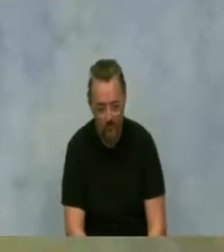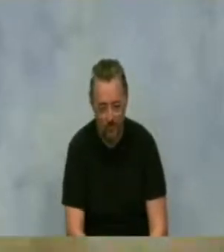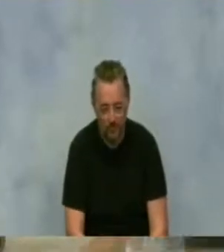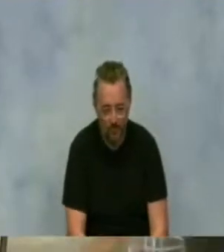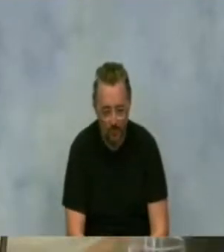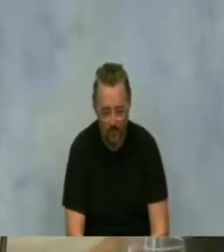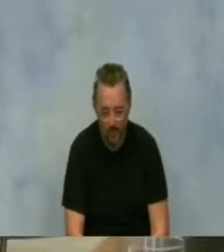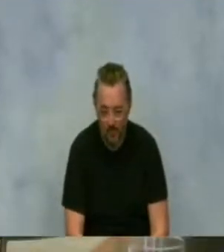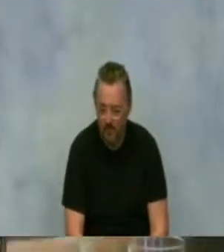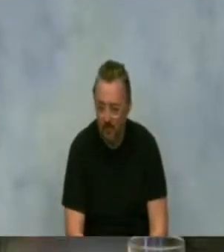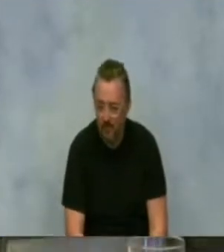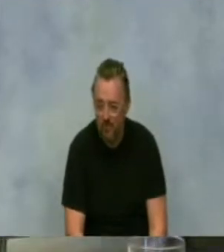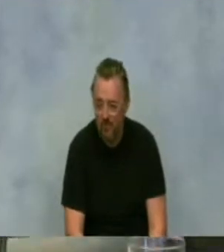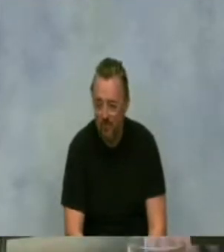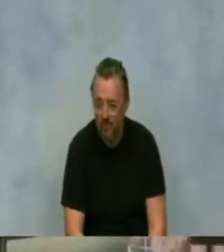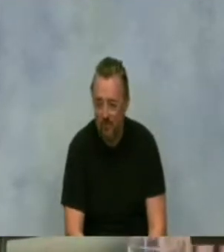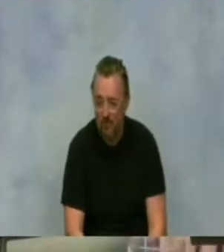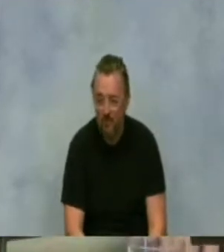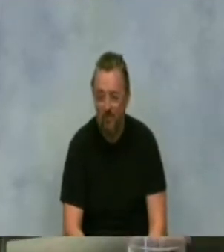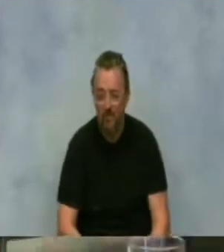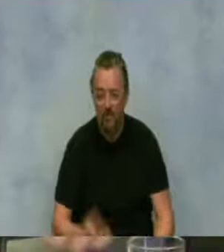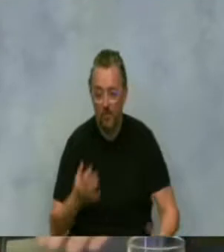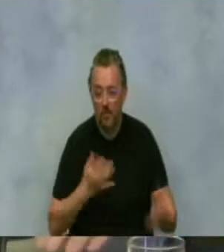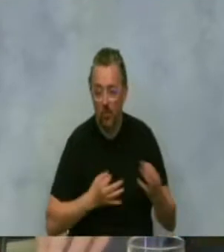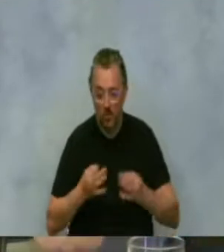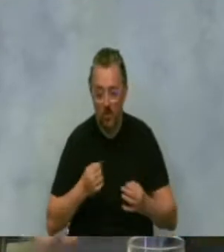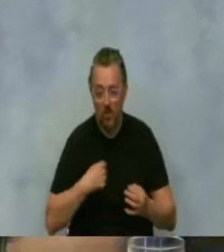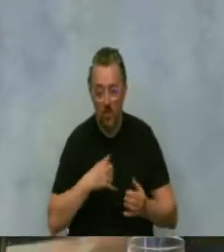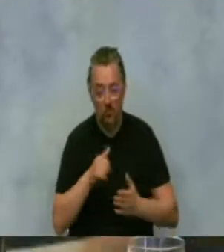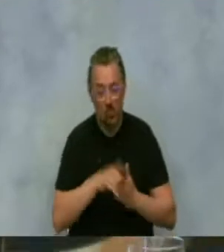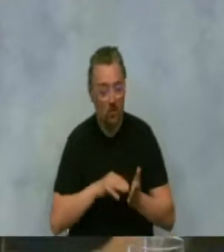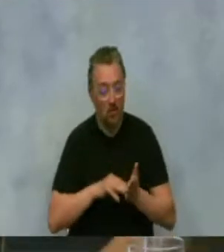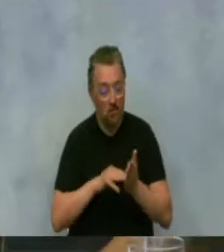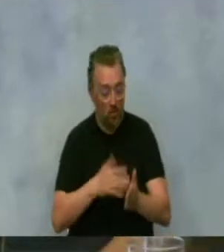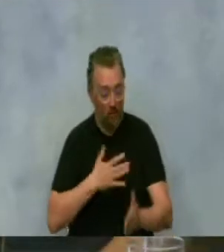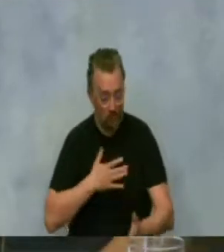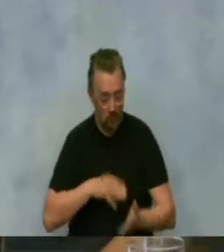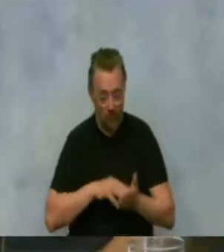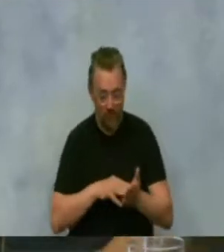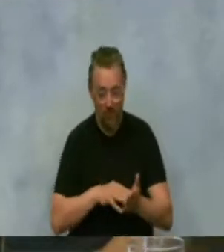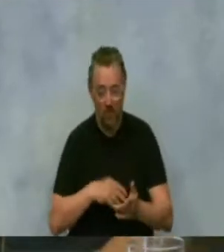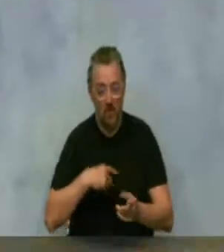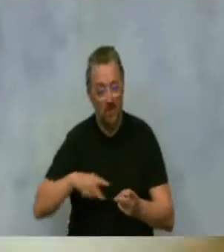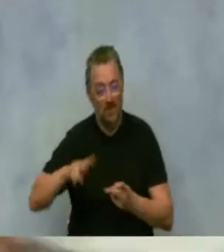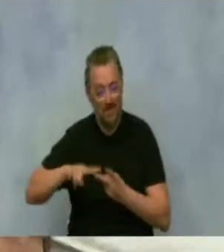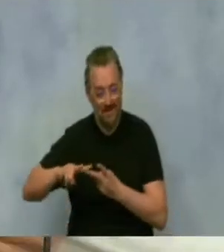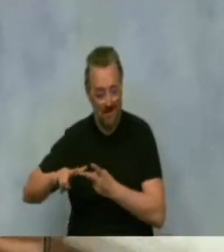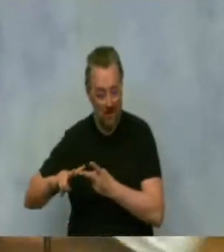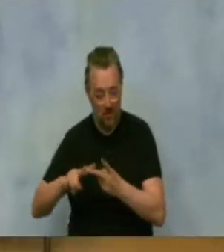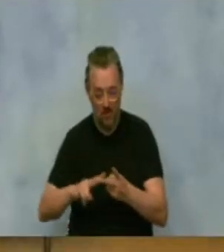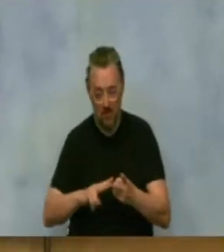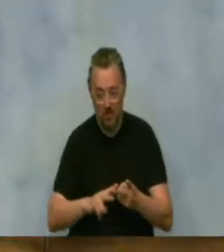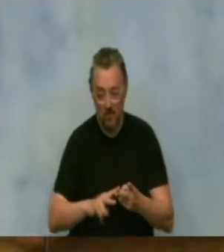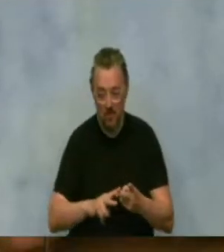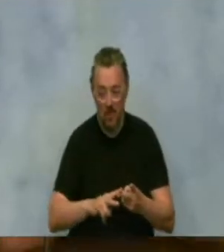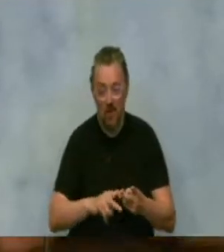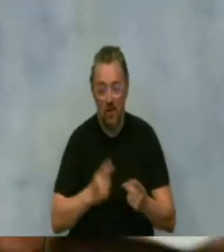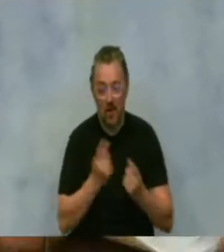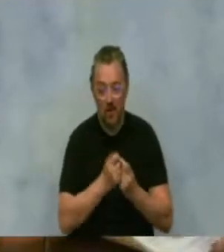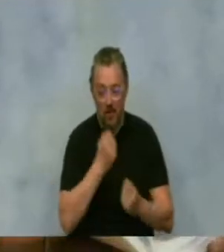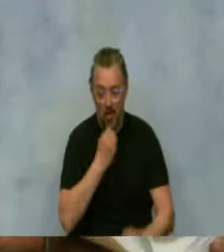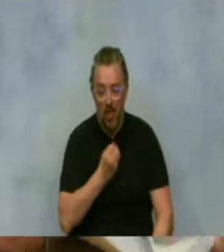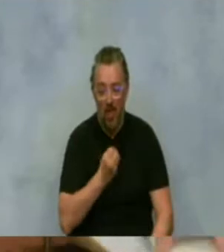So, no more questions. I'll move that report. I'll second it. Thank you very much. Item 13,